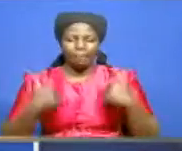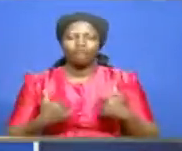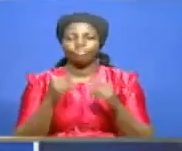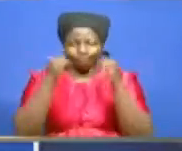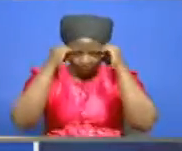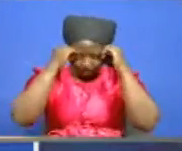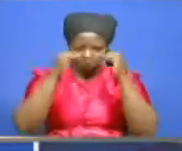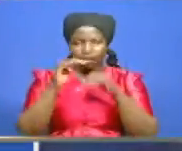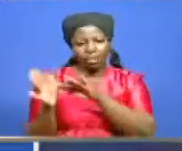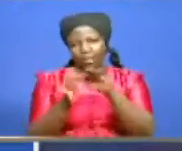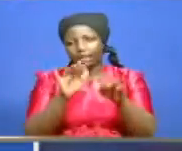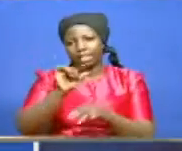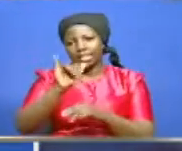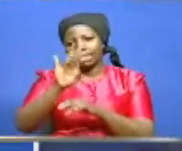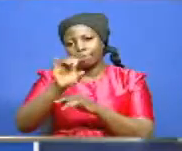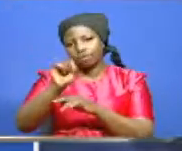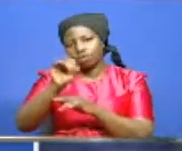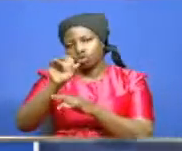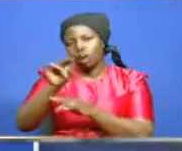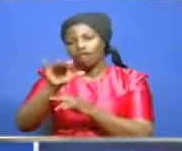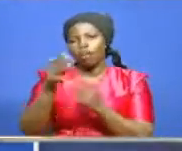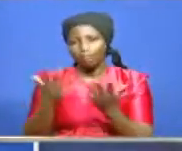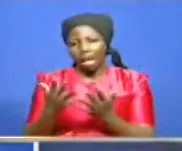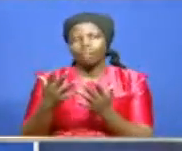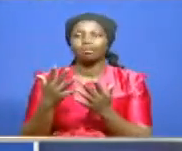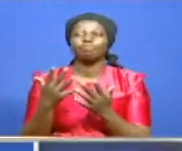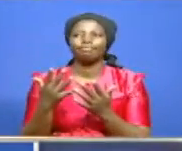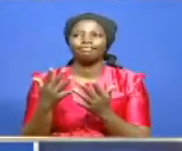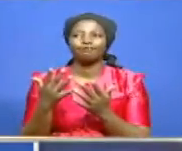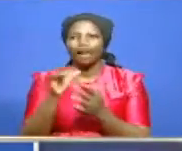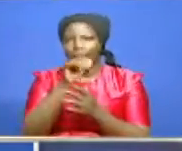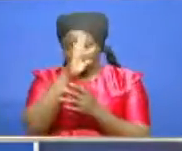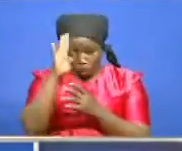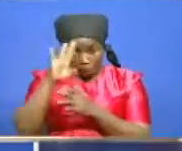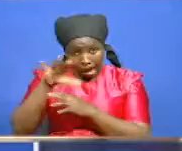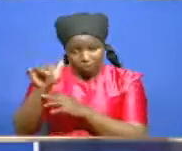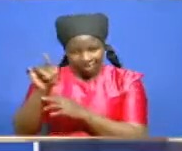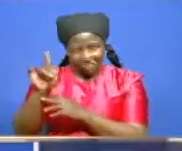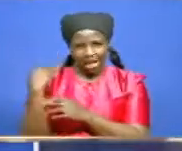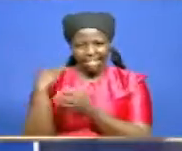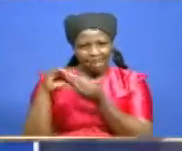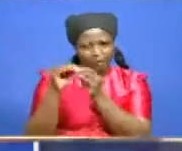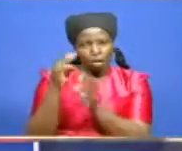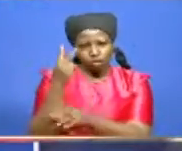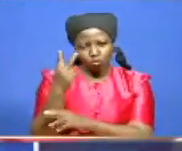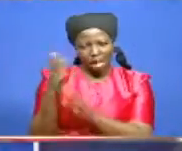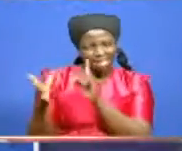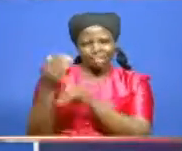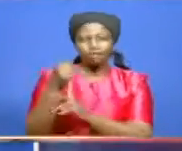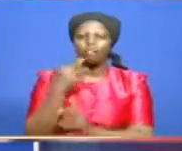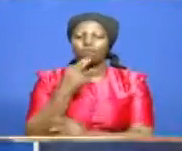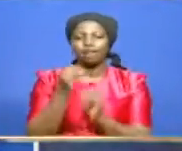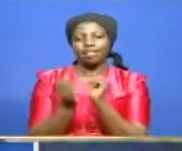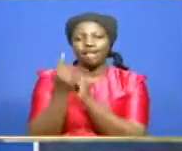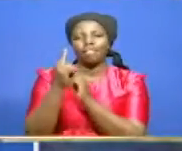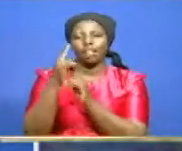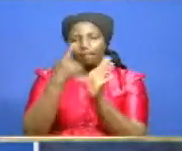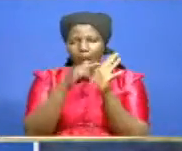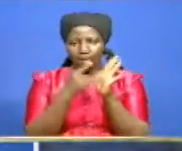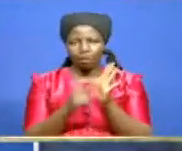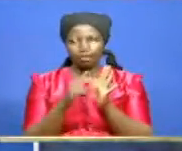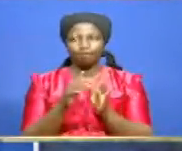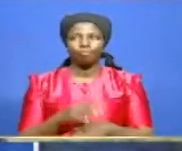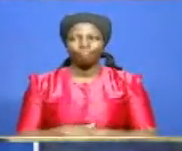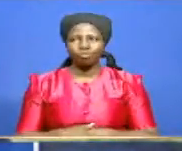Diema from Bungoma County's Nalondo CBM Special School was ranked second in the country having scored 411 marks. Sasa